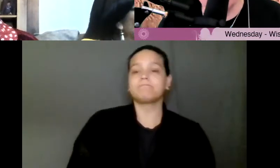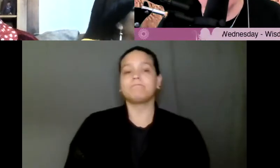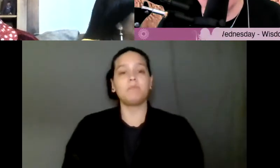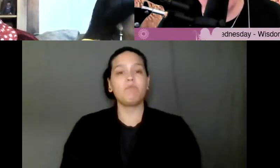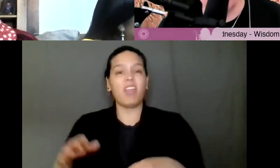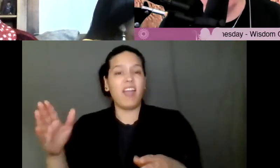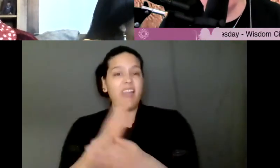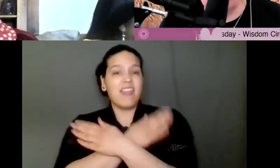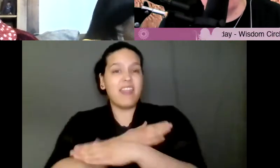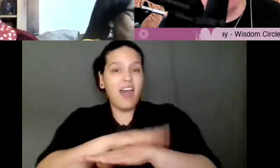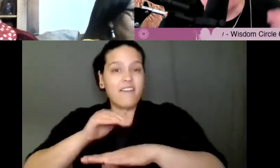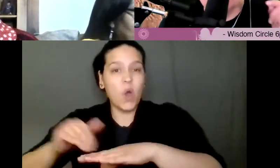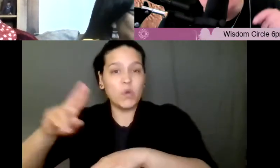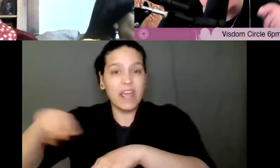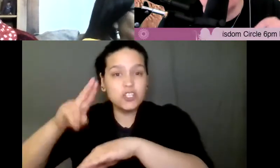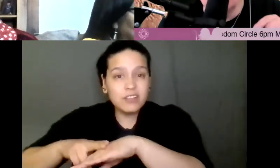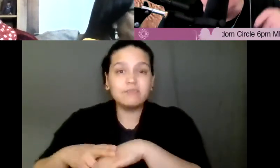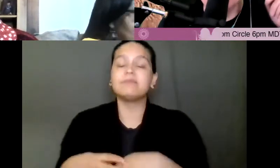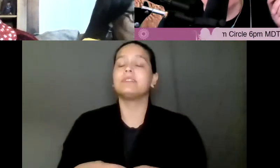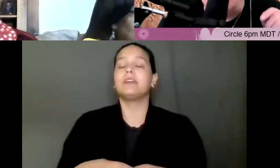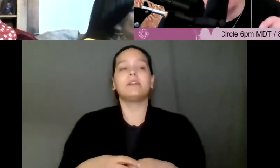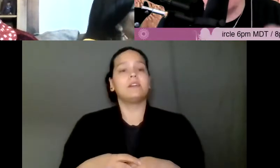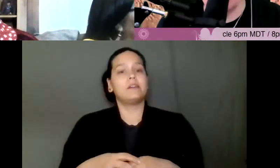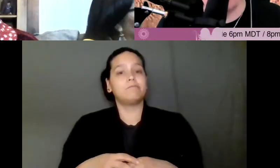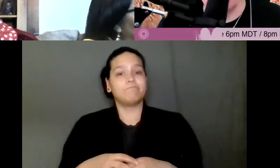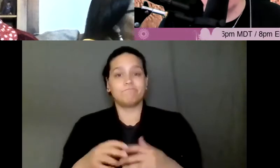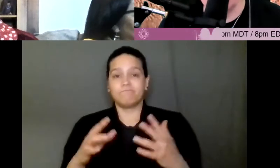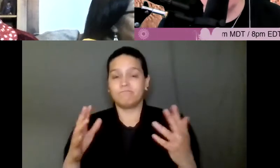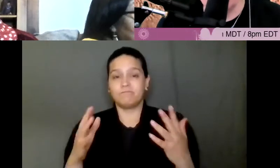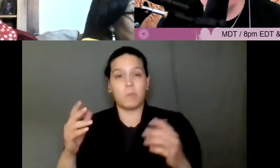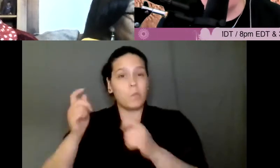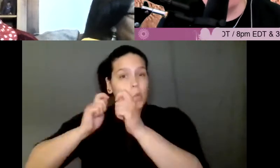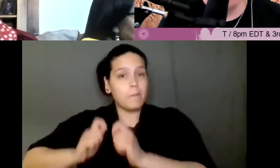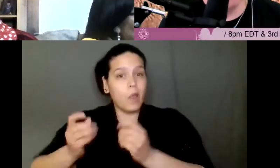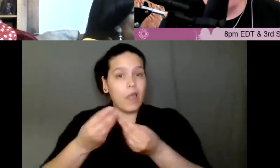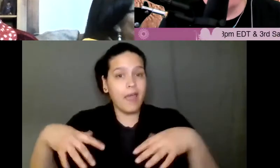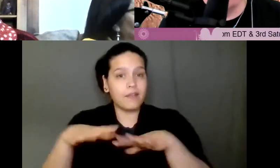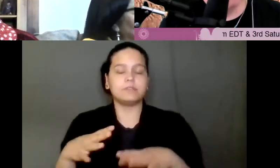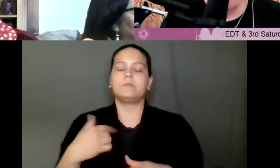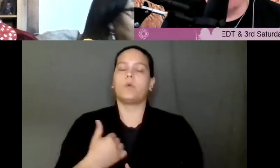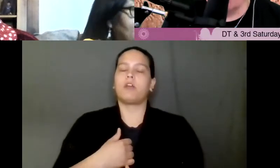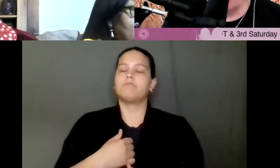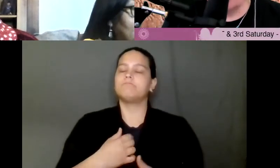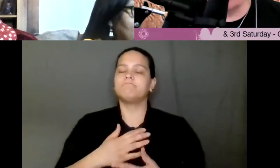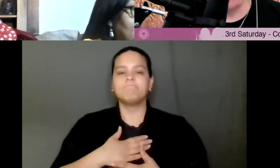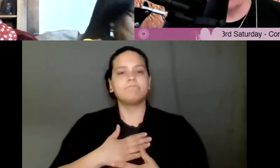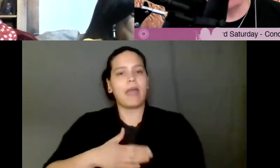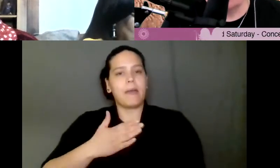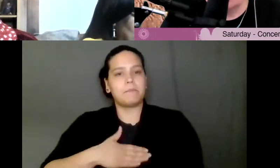we are grateful to utilize this tool to communicate with. And this evening, we are so